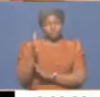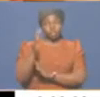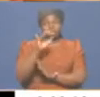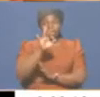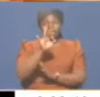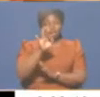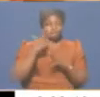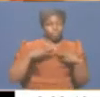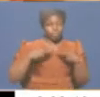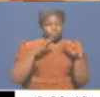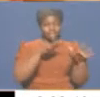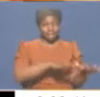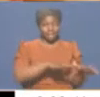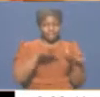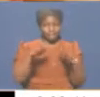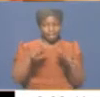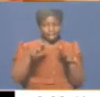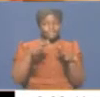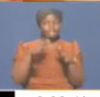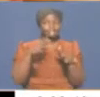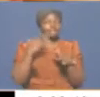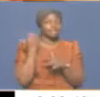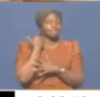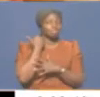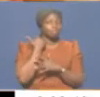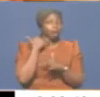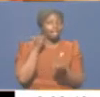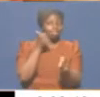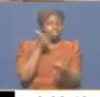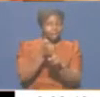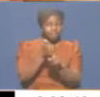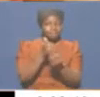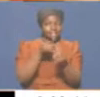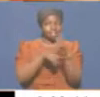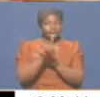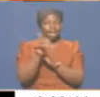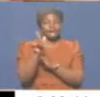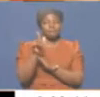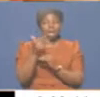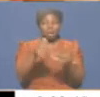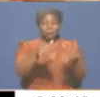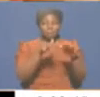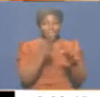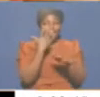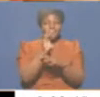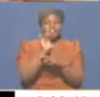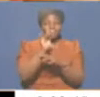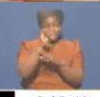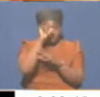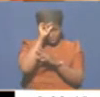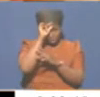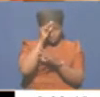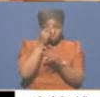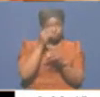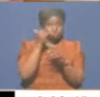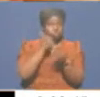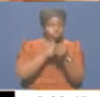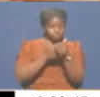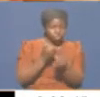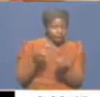Victims of a bandit attack in Laikipia have been buried with calls on the government to intensify security in the troubled region. The